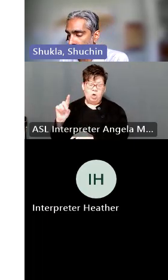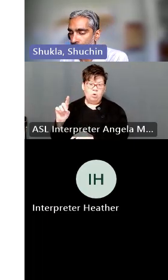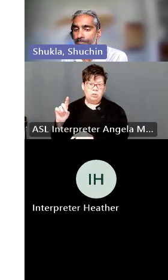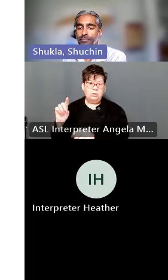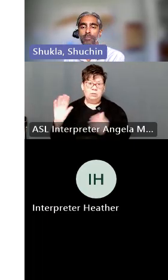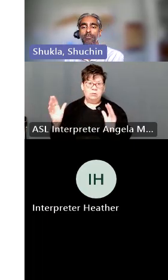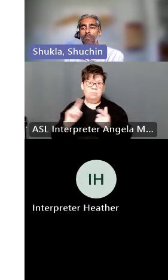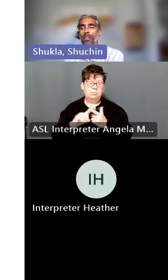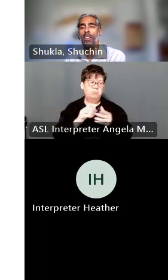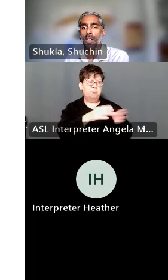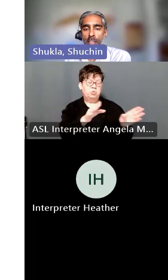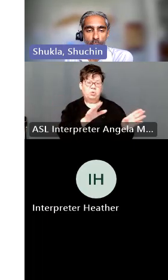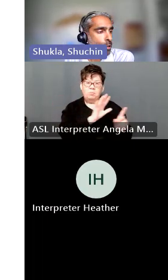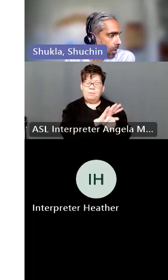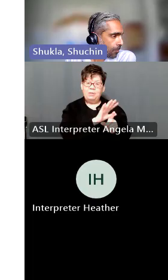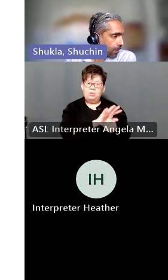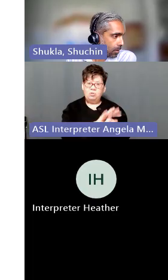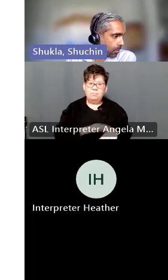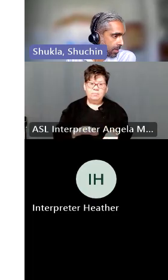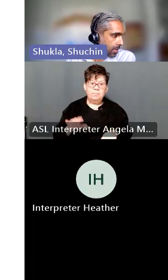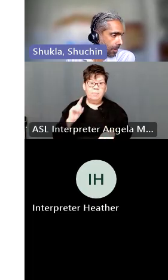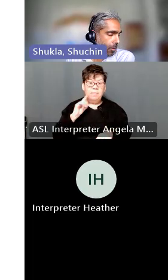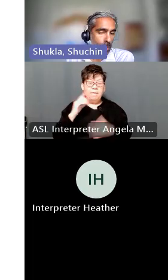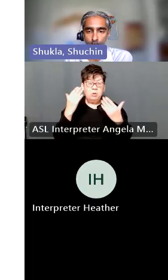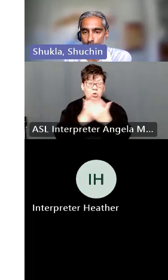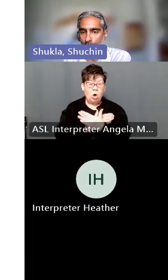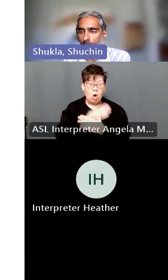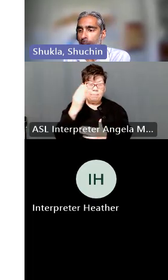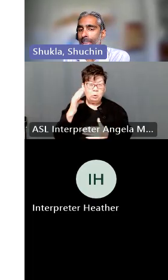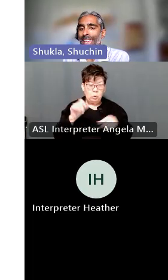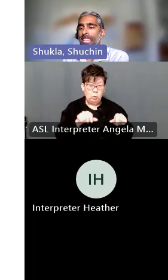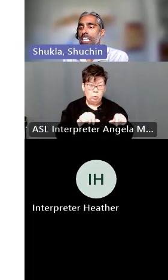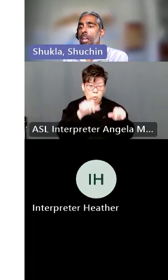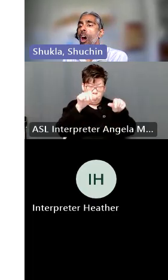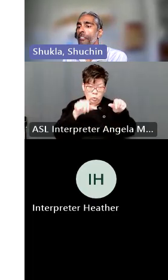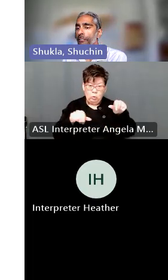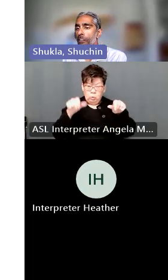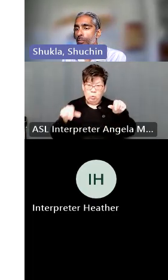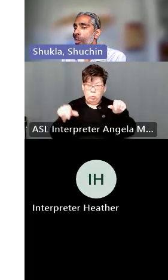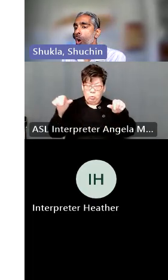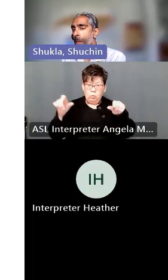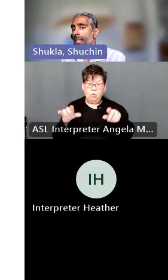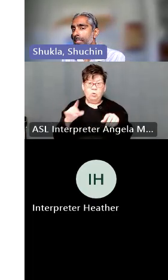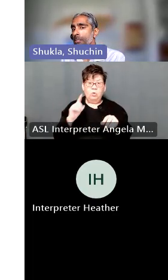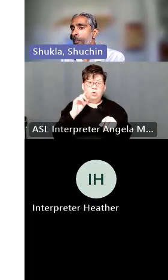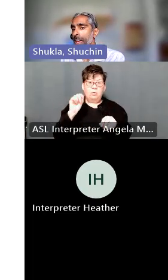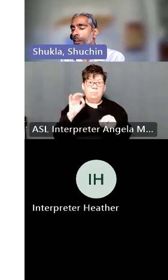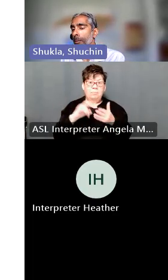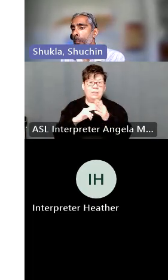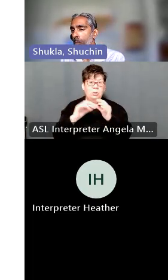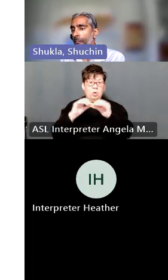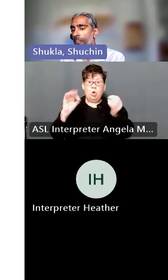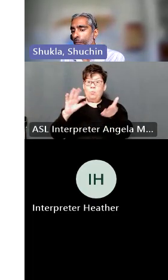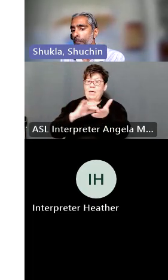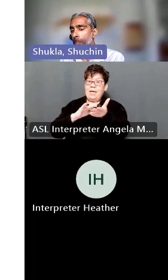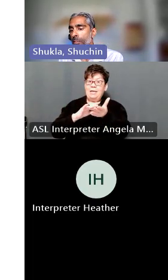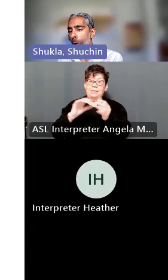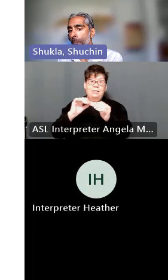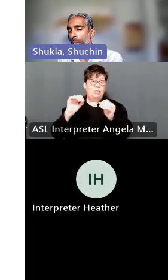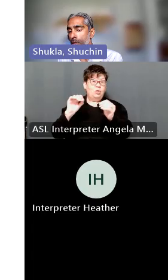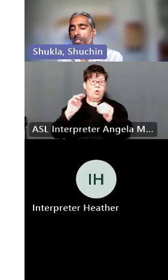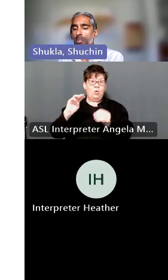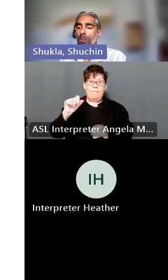general population. The dark blue, is it coming dark blue, is off no meds, no methadone or